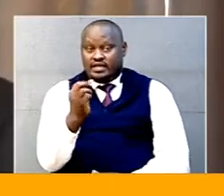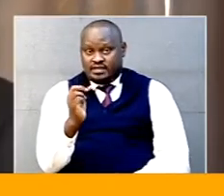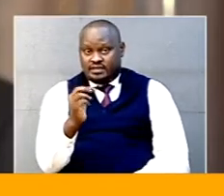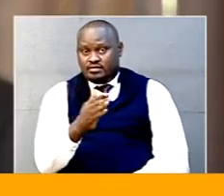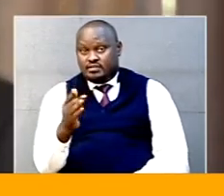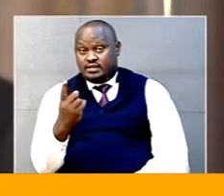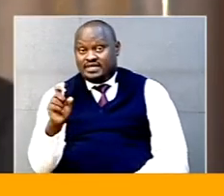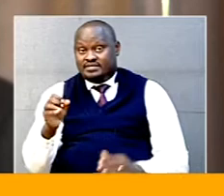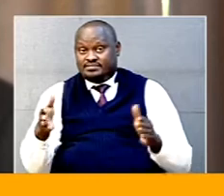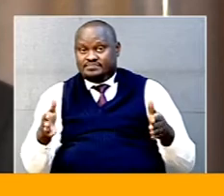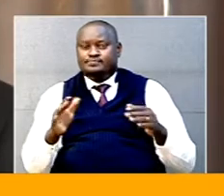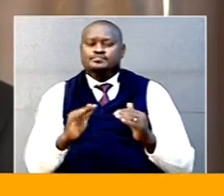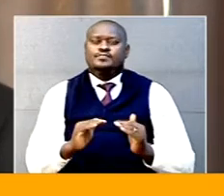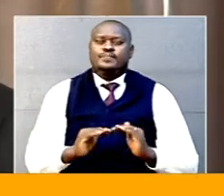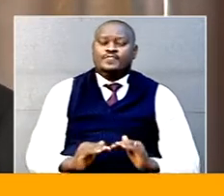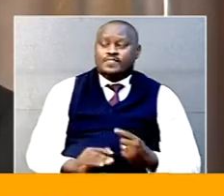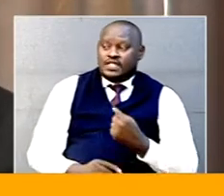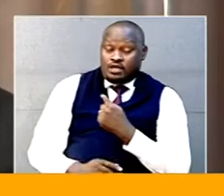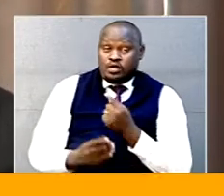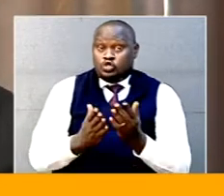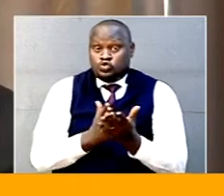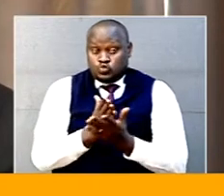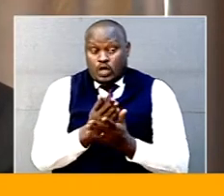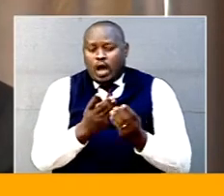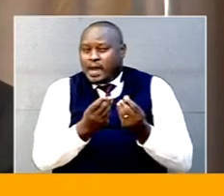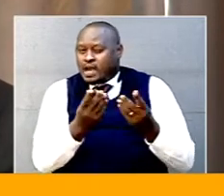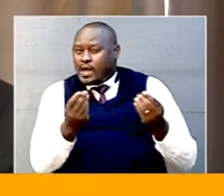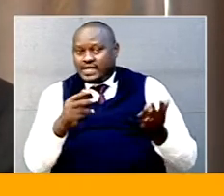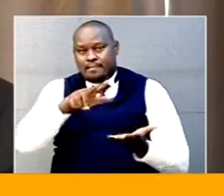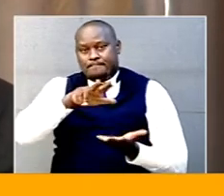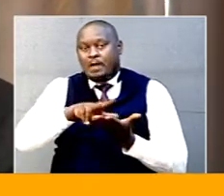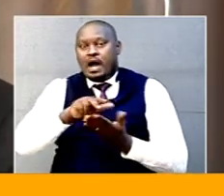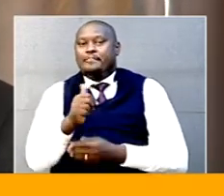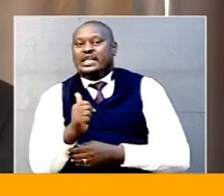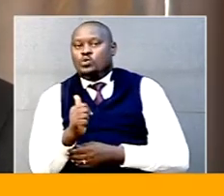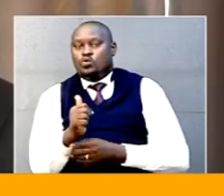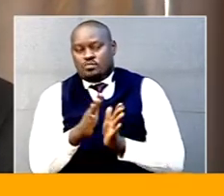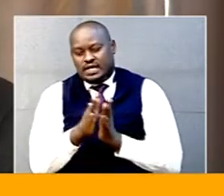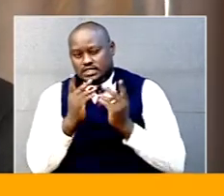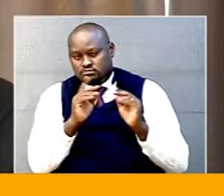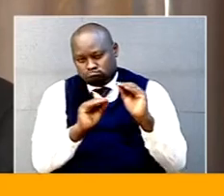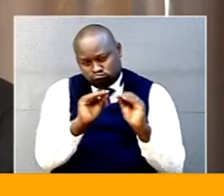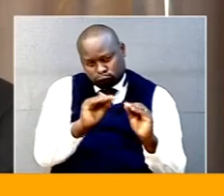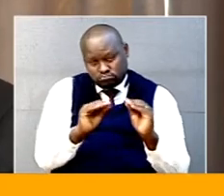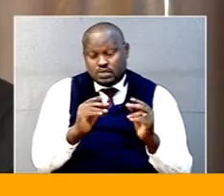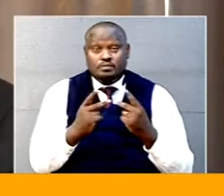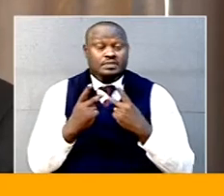2018-2019. The figures will be worked out and we hope that they will be certainly will be satisfactory,